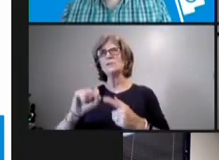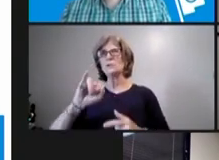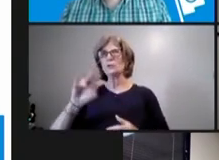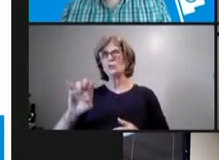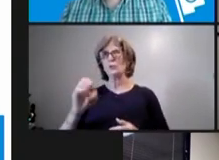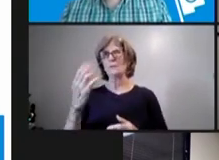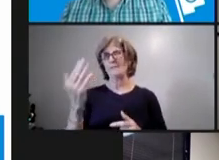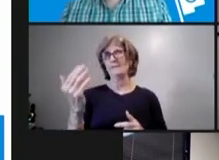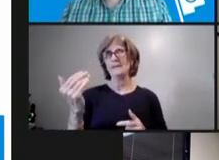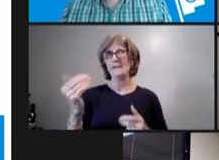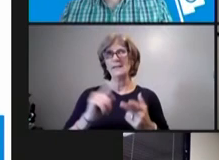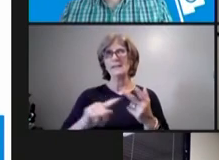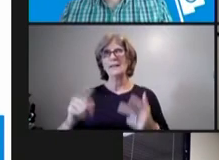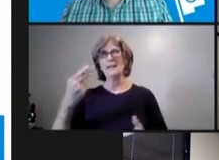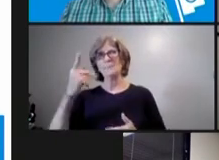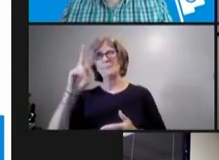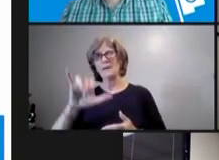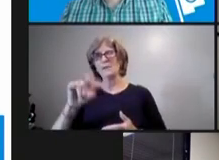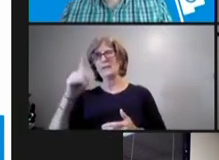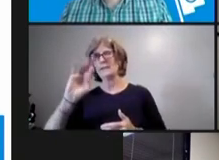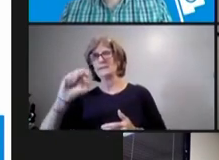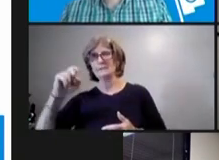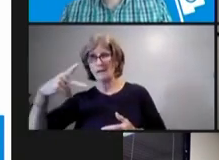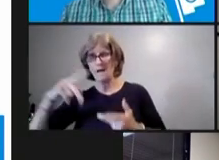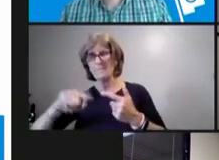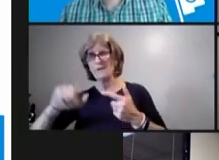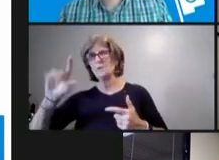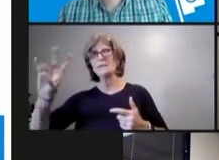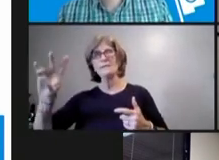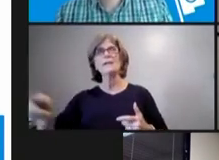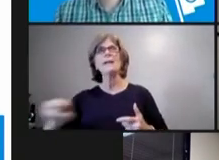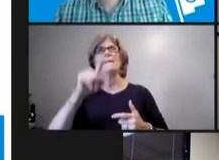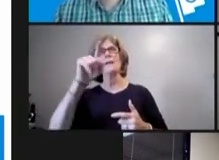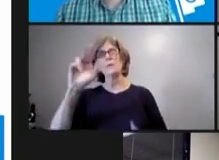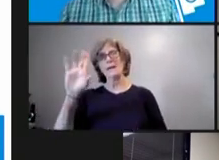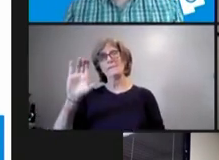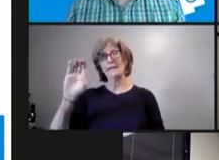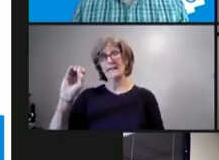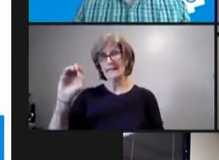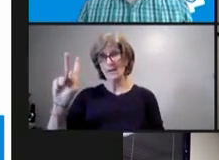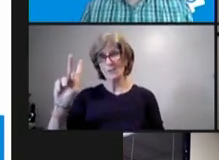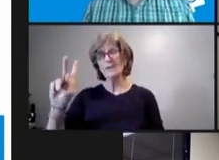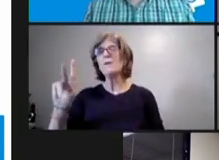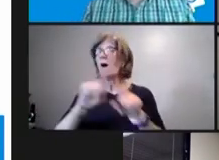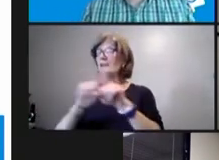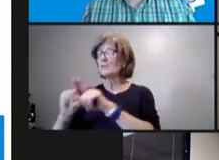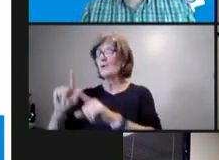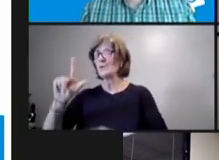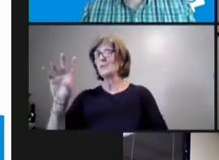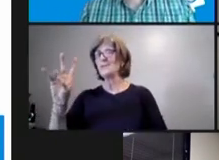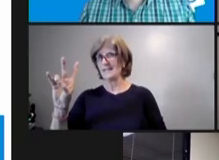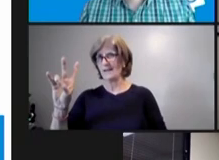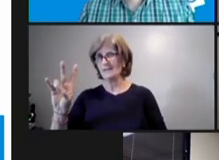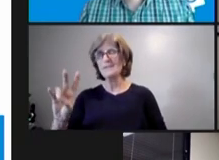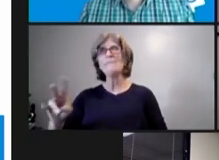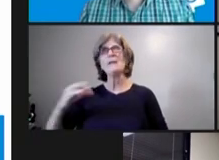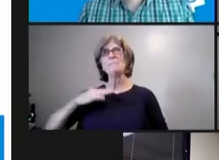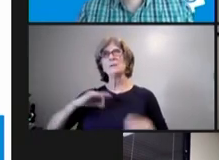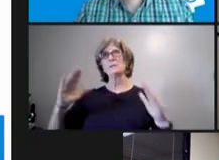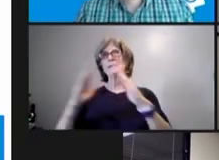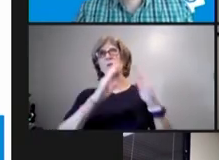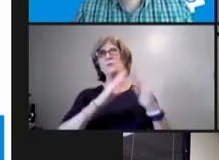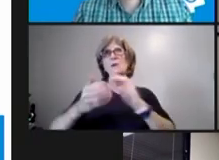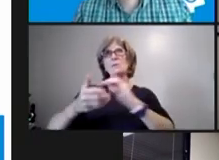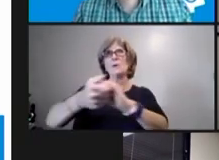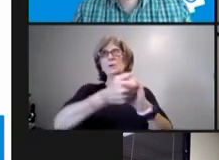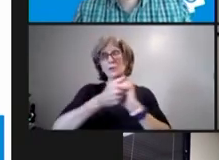Citizens Council on the 27th, and then we have Carrot Community Council also on the 27th, Pittsburgh Downtown Partnership. We're